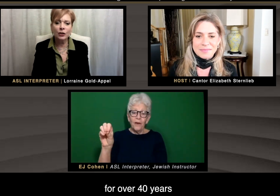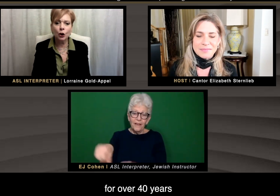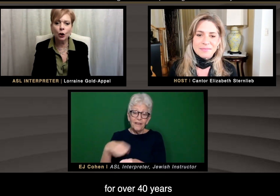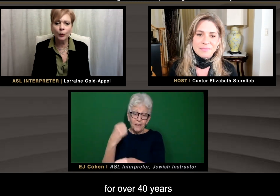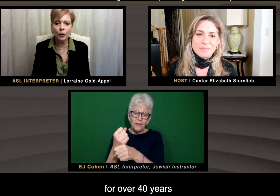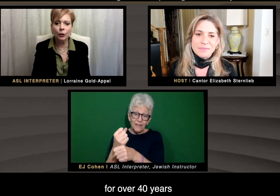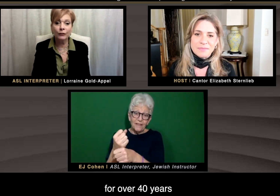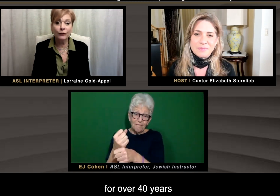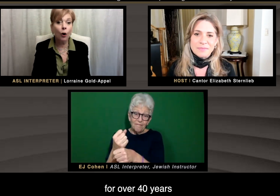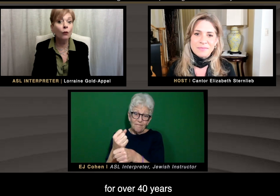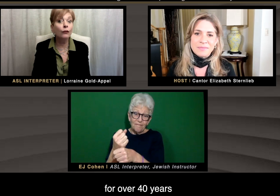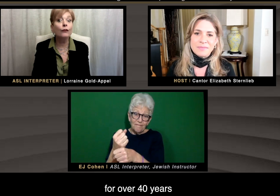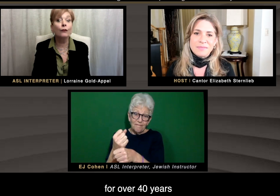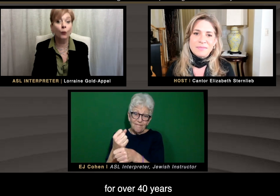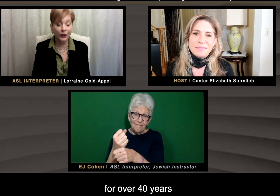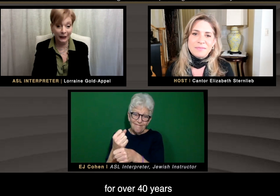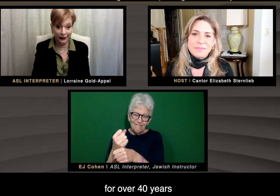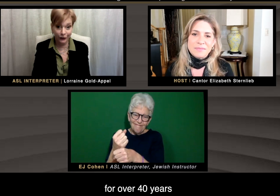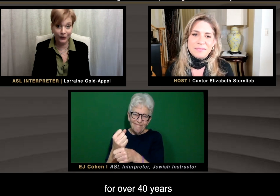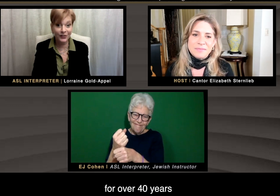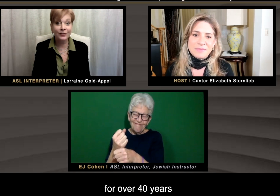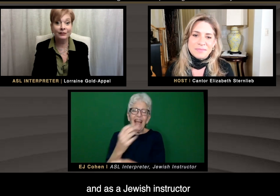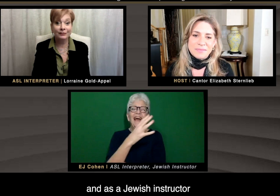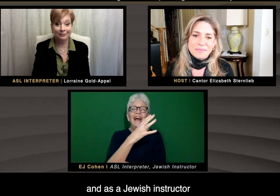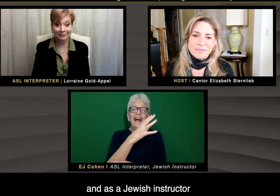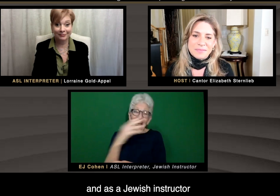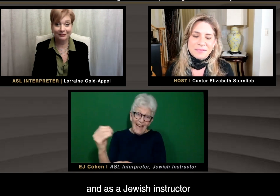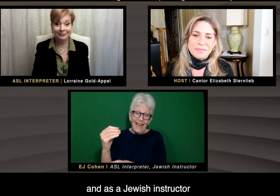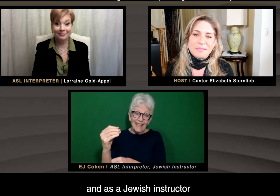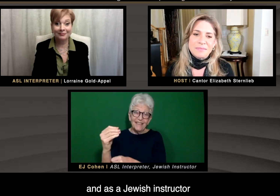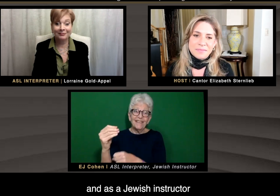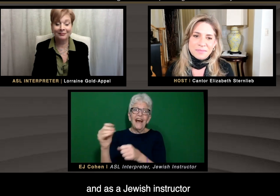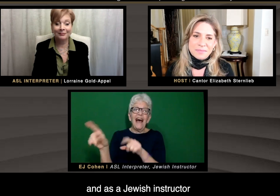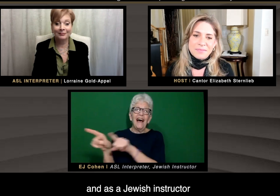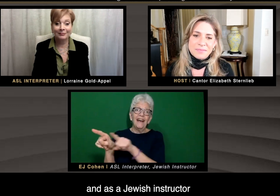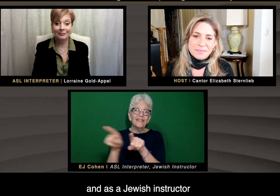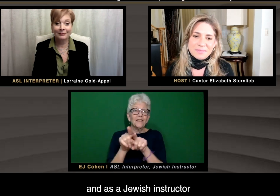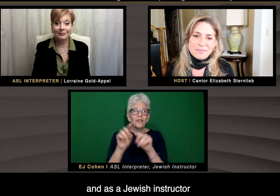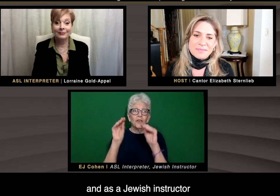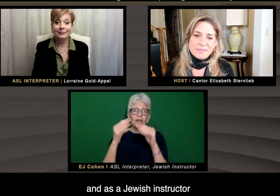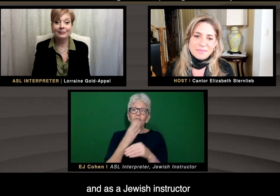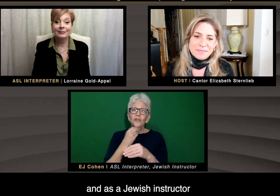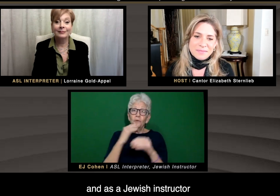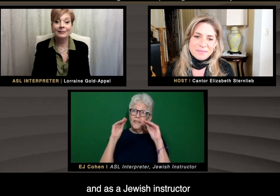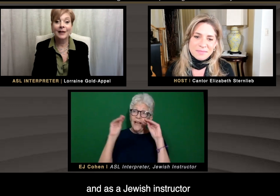working as an interpreter for over 40 years